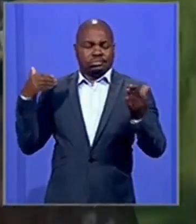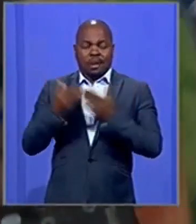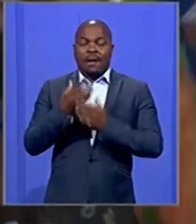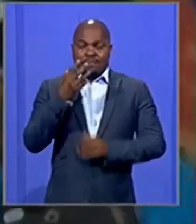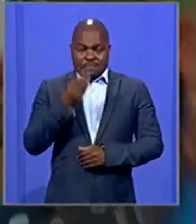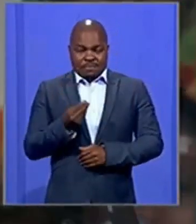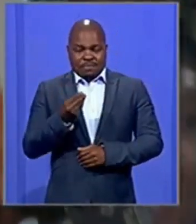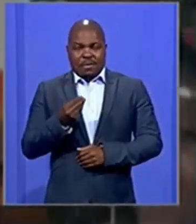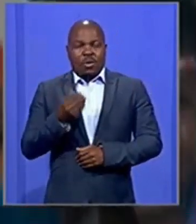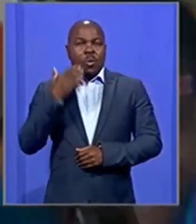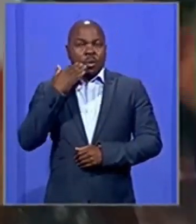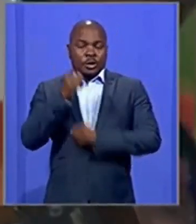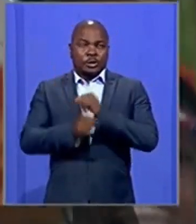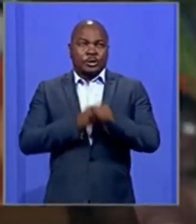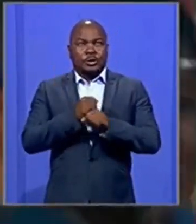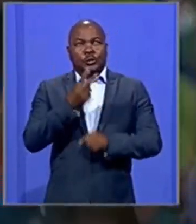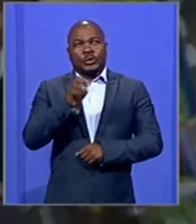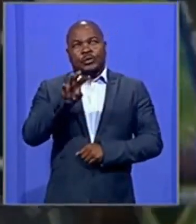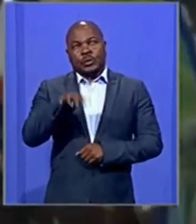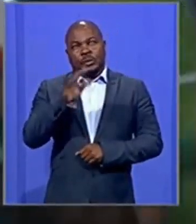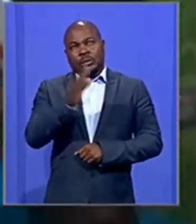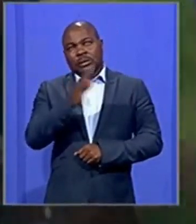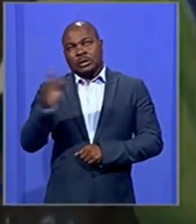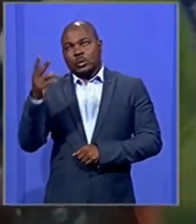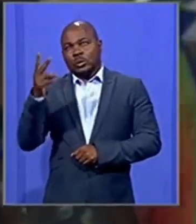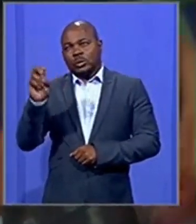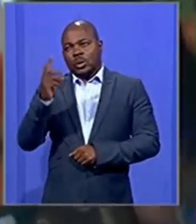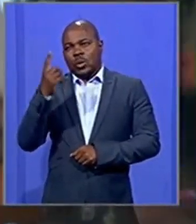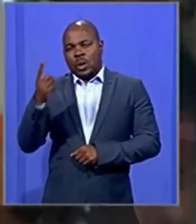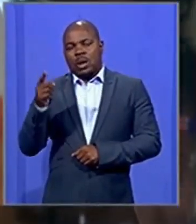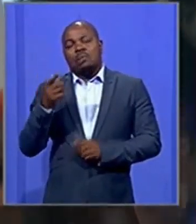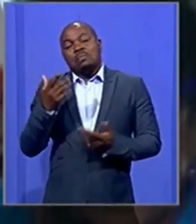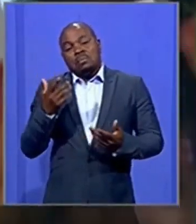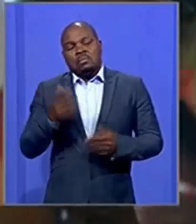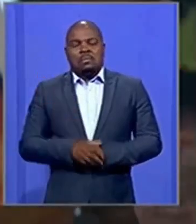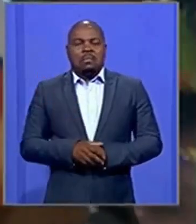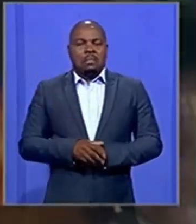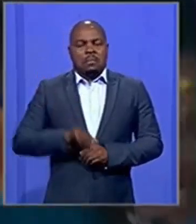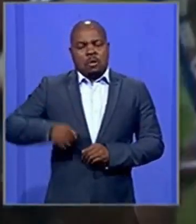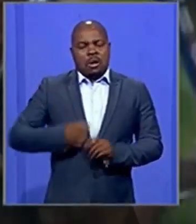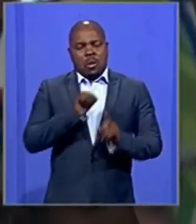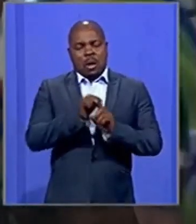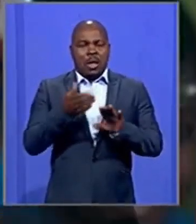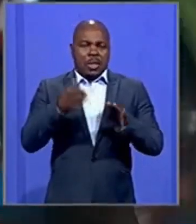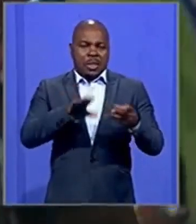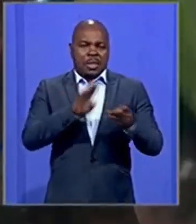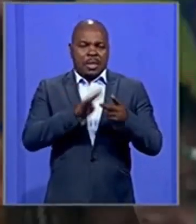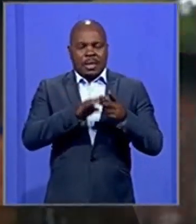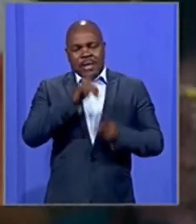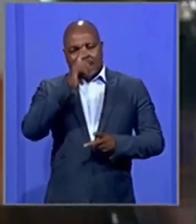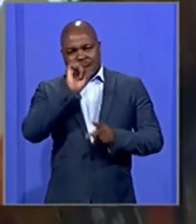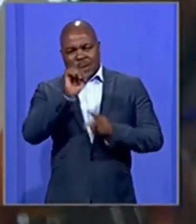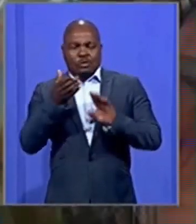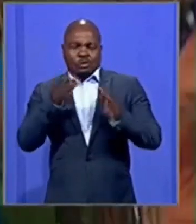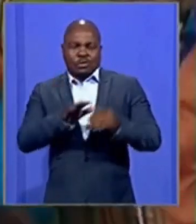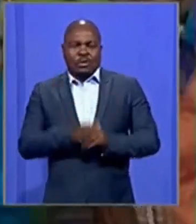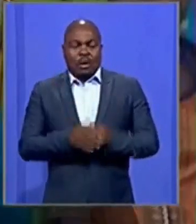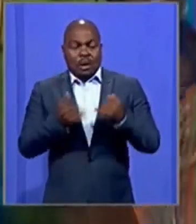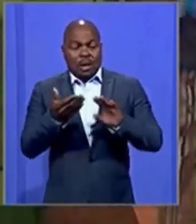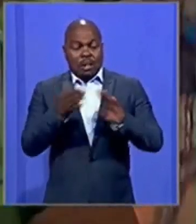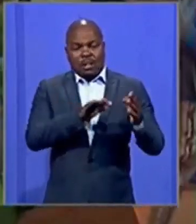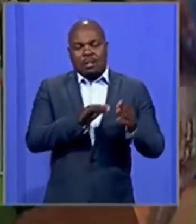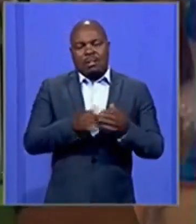seopedi. Ka ngwaga wa 2014 le 2021 o ile a tlhokafalelwa ke monnawe ga mmogo le kgaitsediye. O tlogela molekane